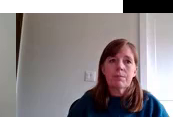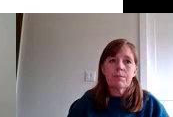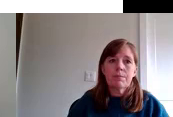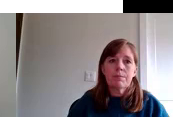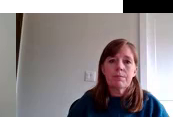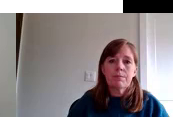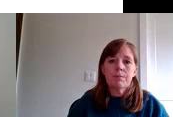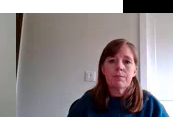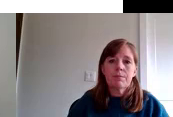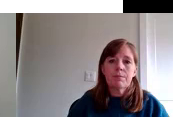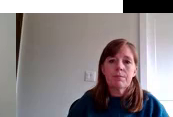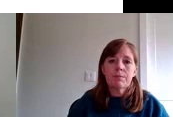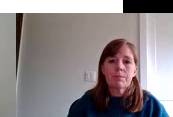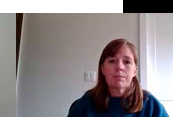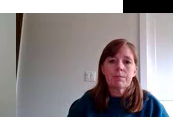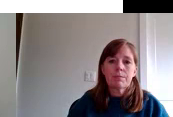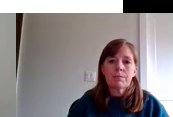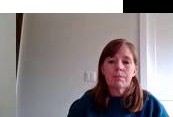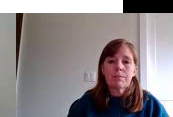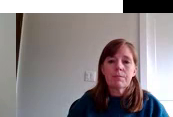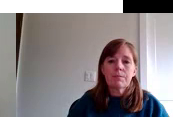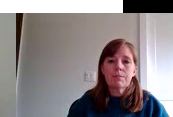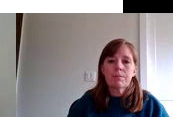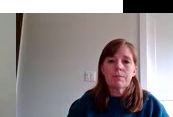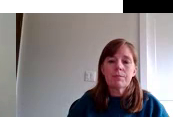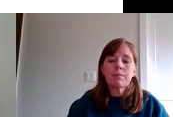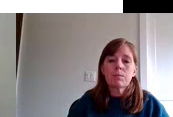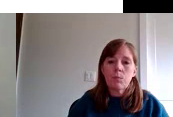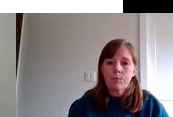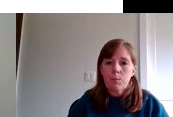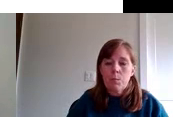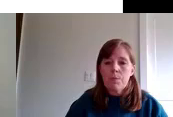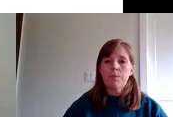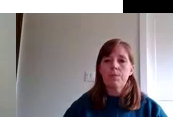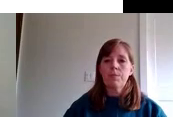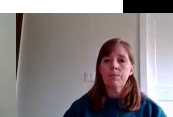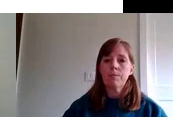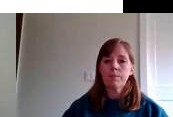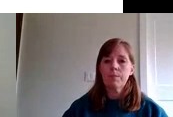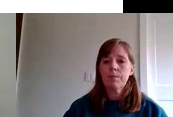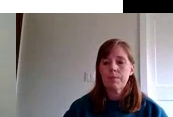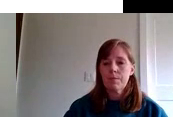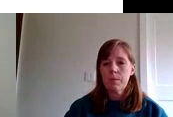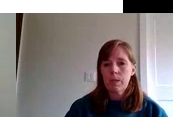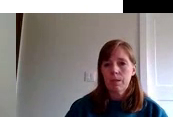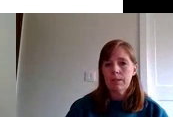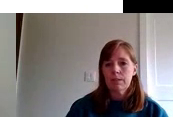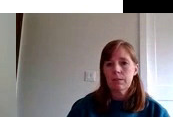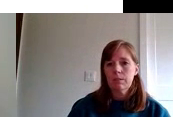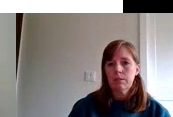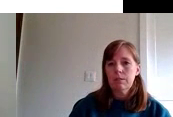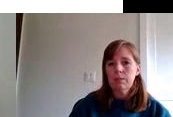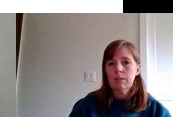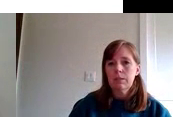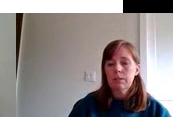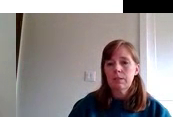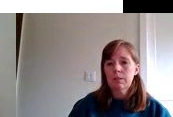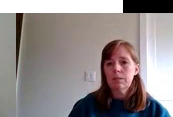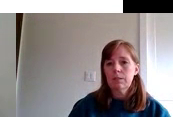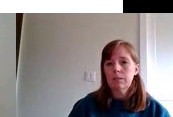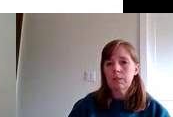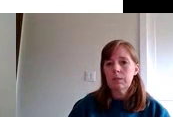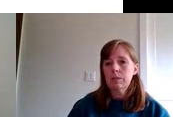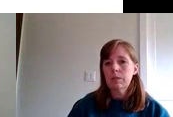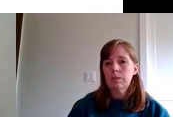on role release strategies for families. And so that would be where the teacher teaches a skill. In my case, it might